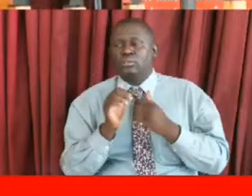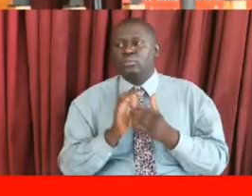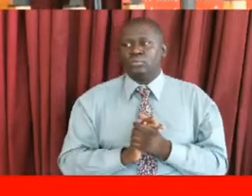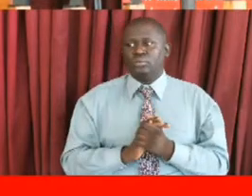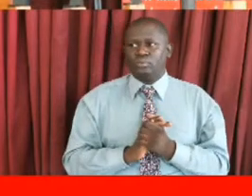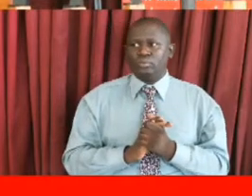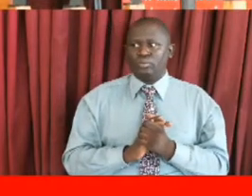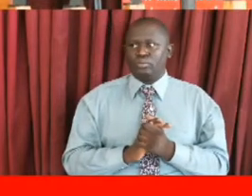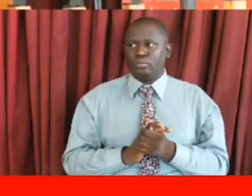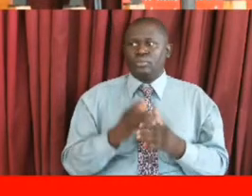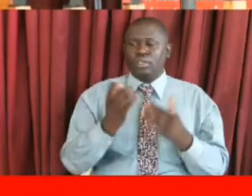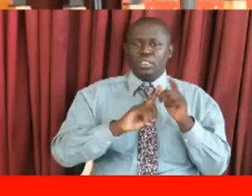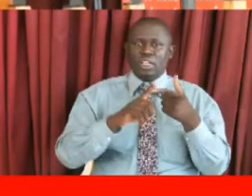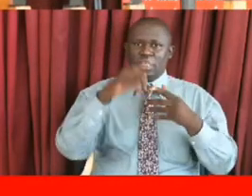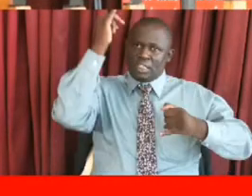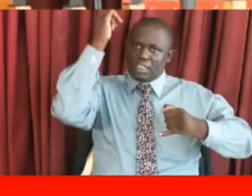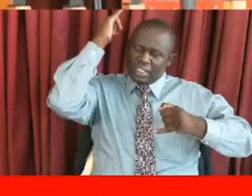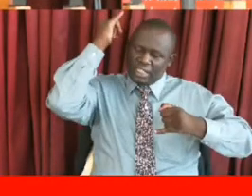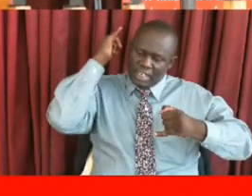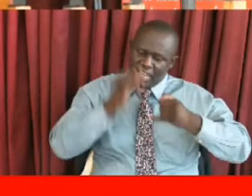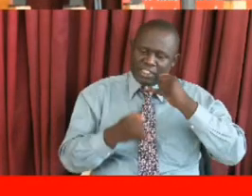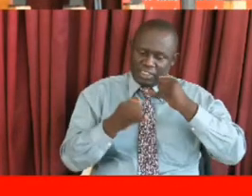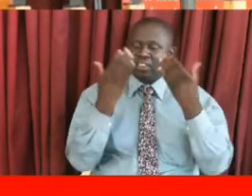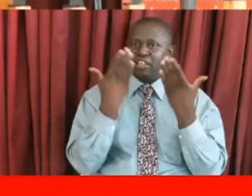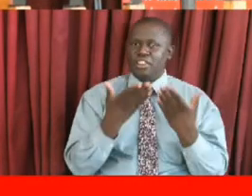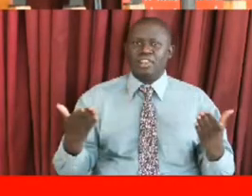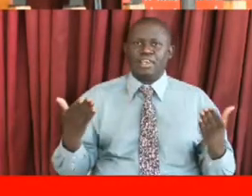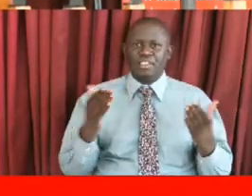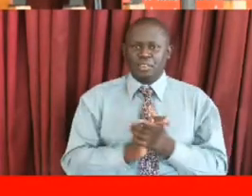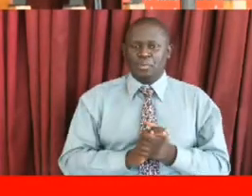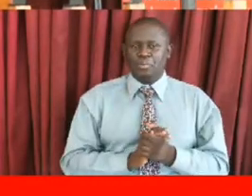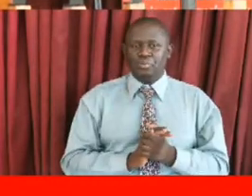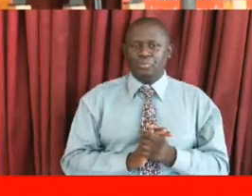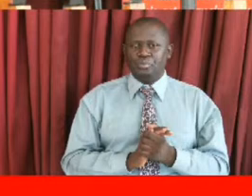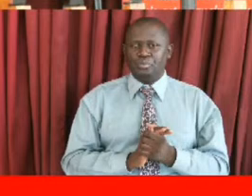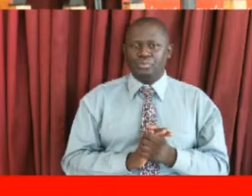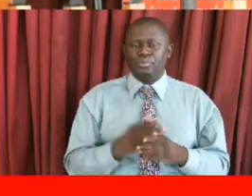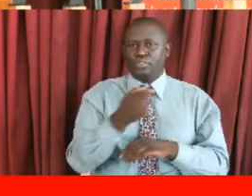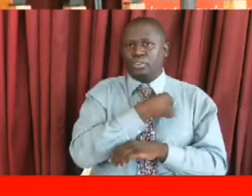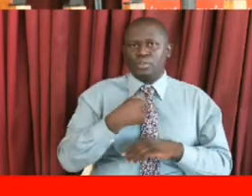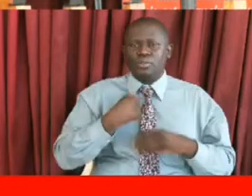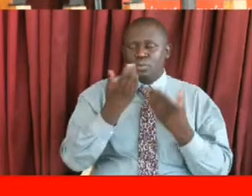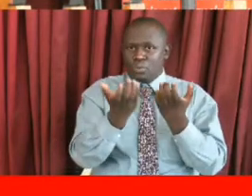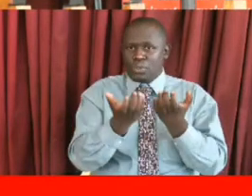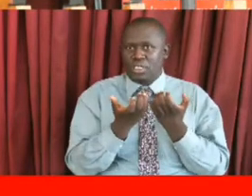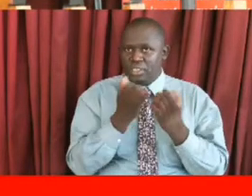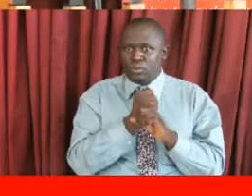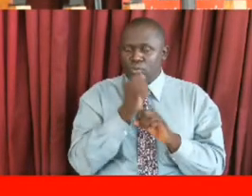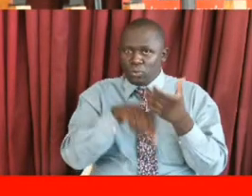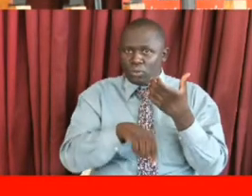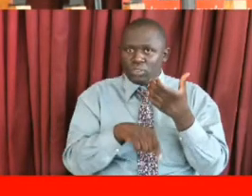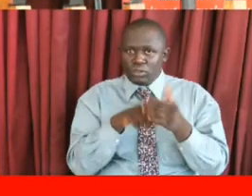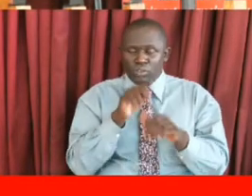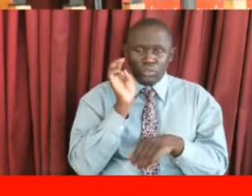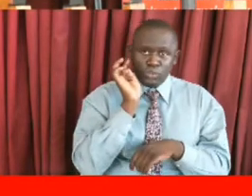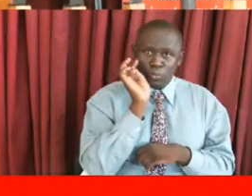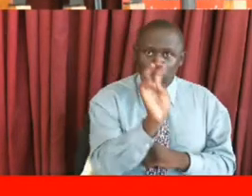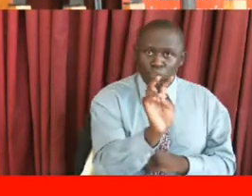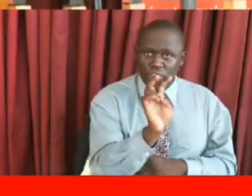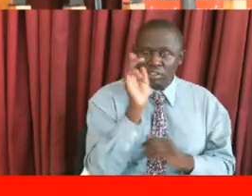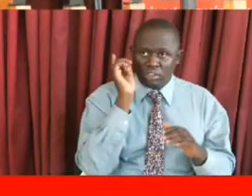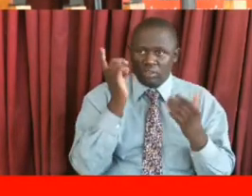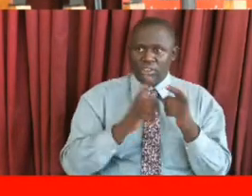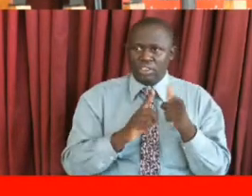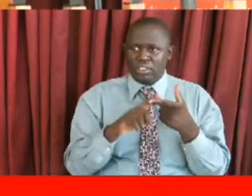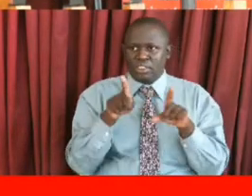passed the last thing we are supposed to watch out for and he